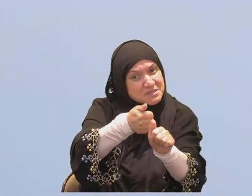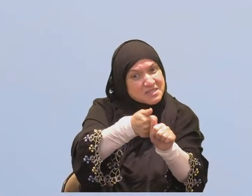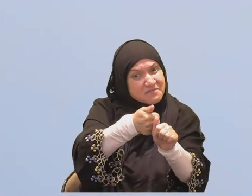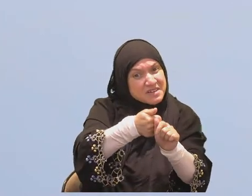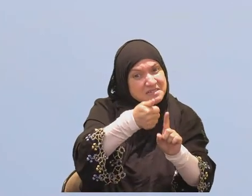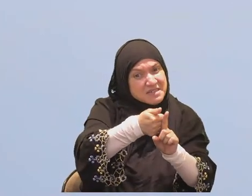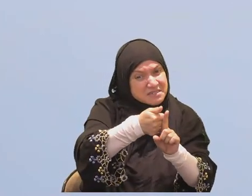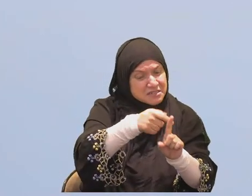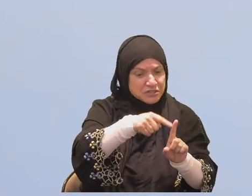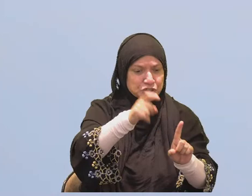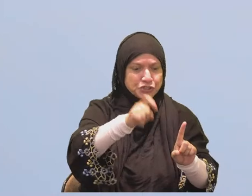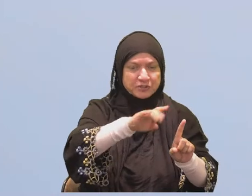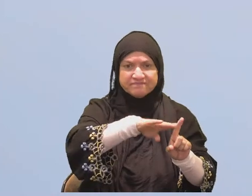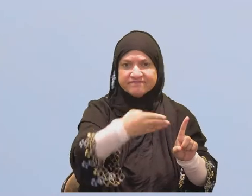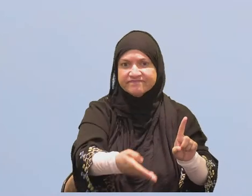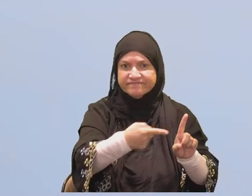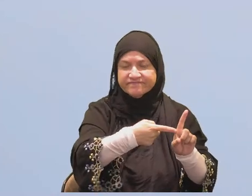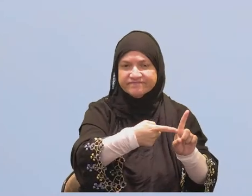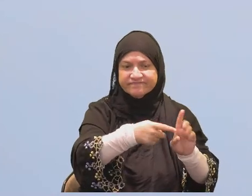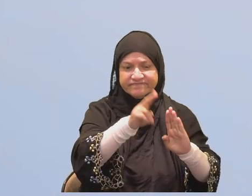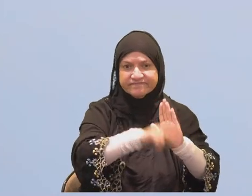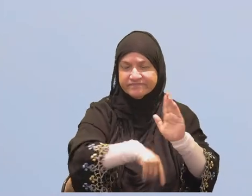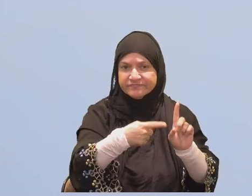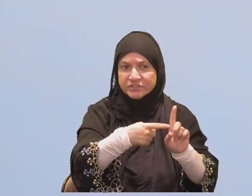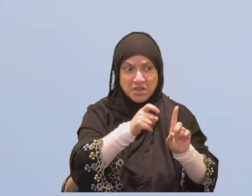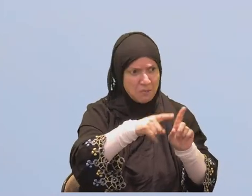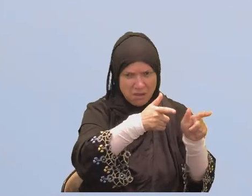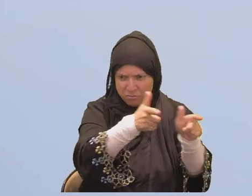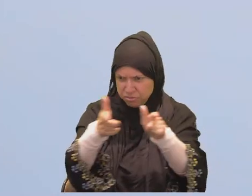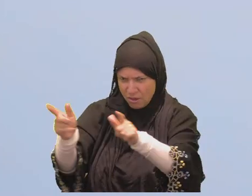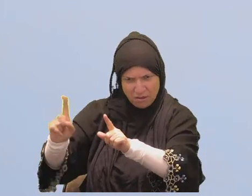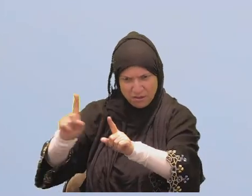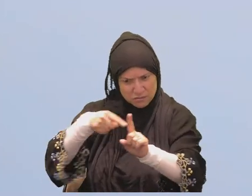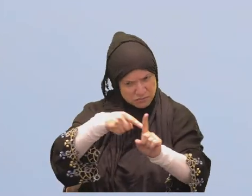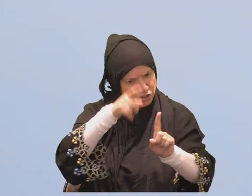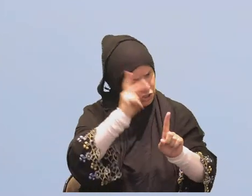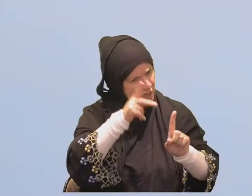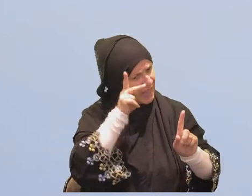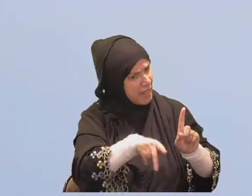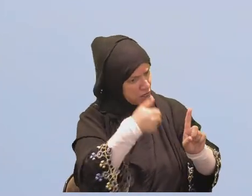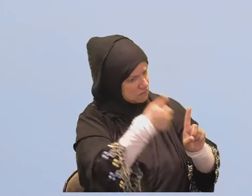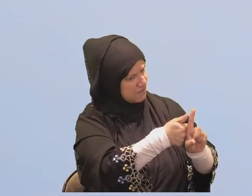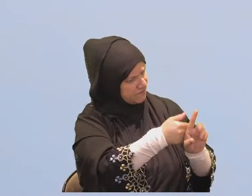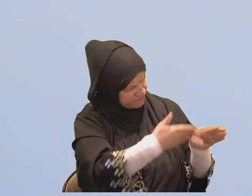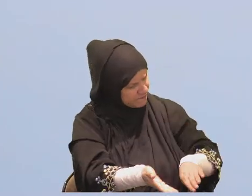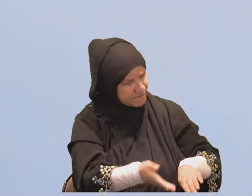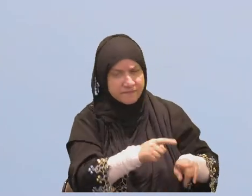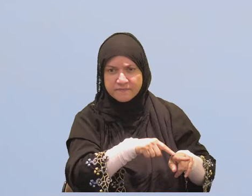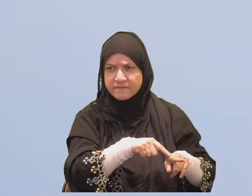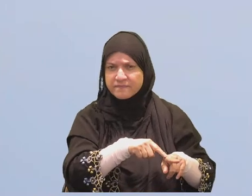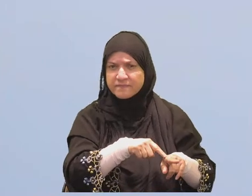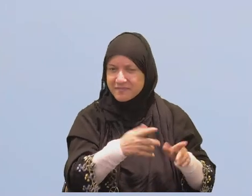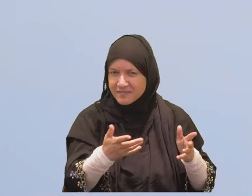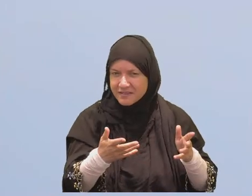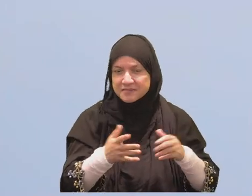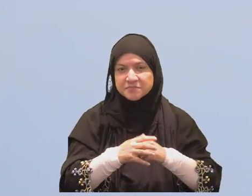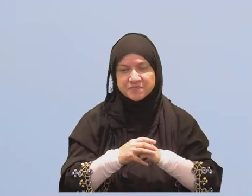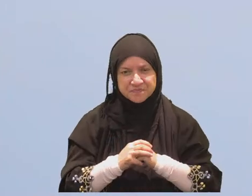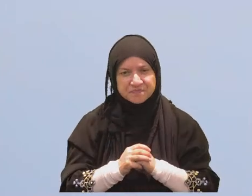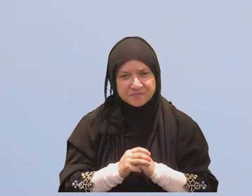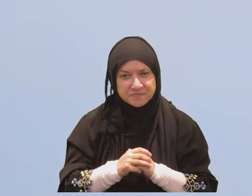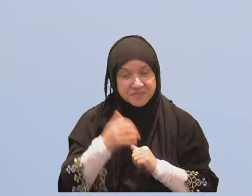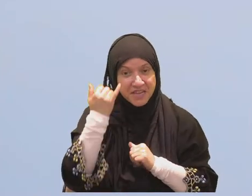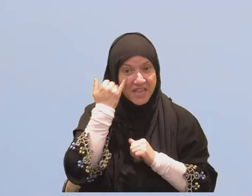mercy. So we're not saying there are not instances where violence might be justified, but generally speaking,